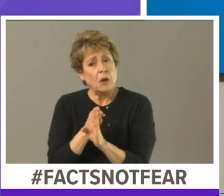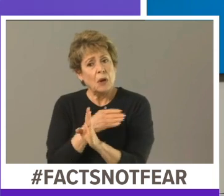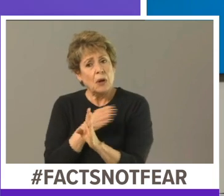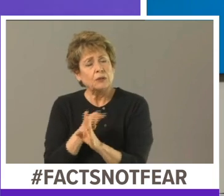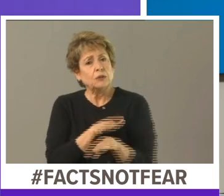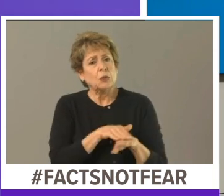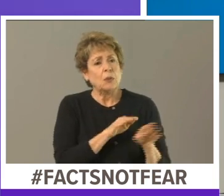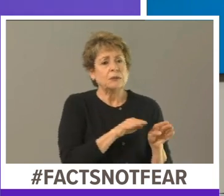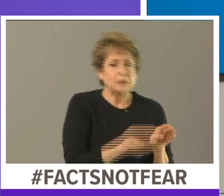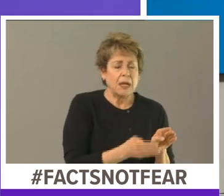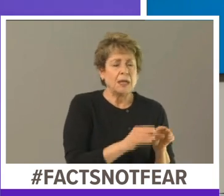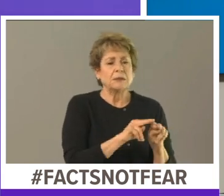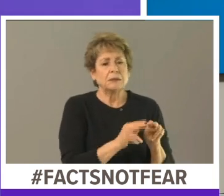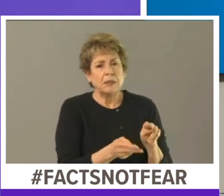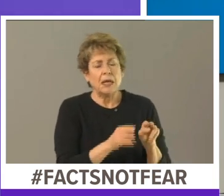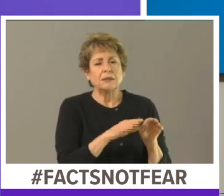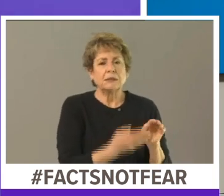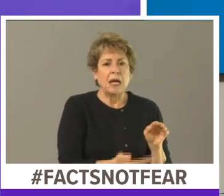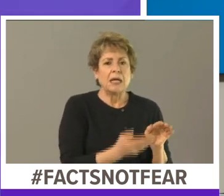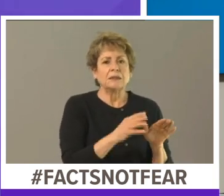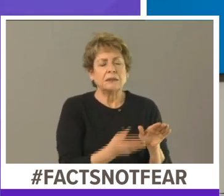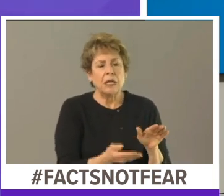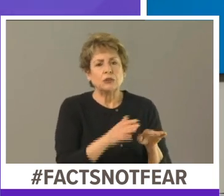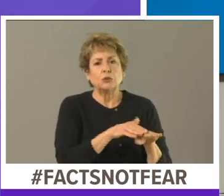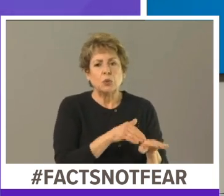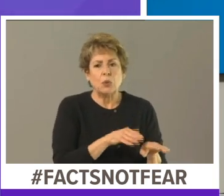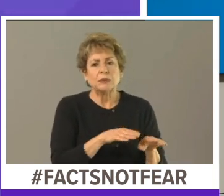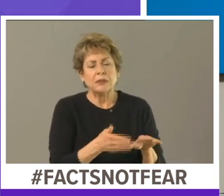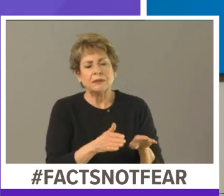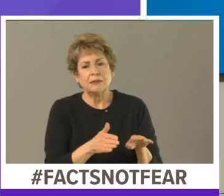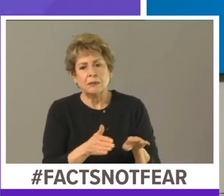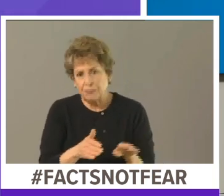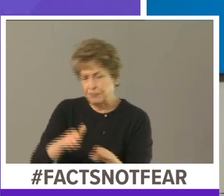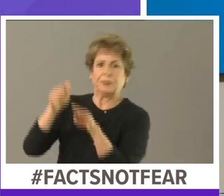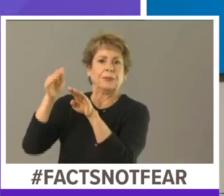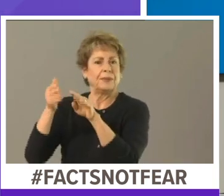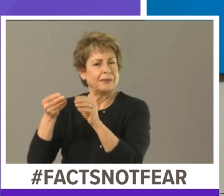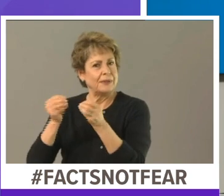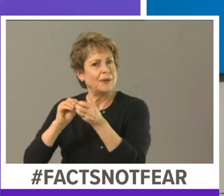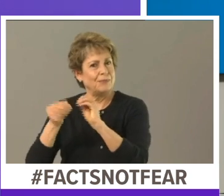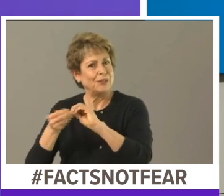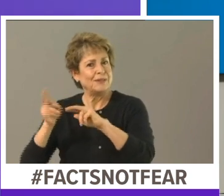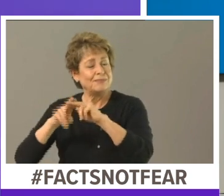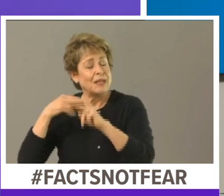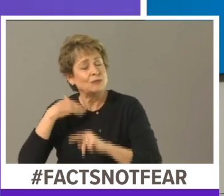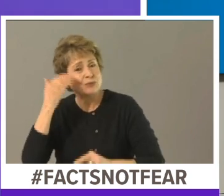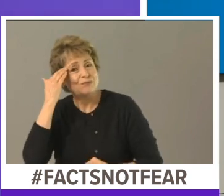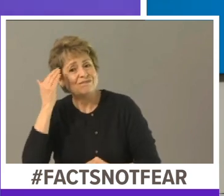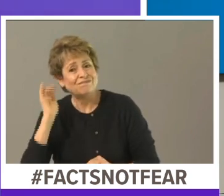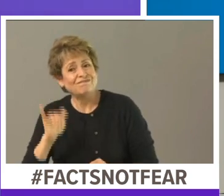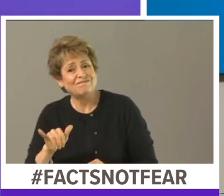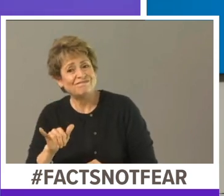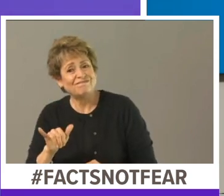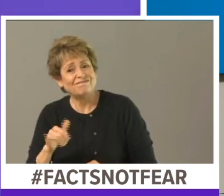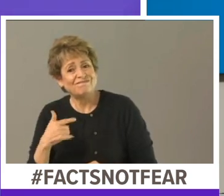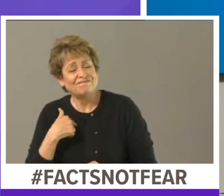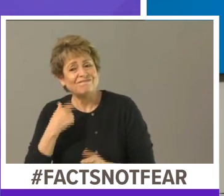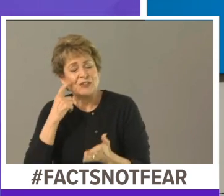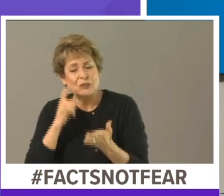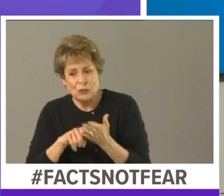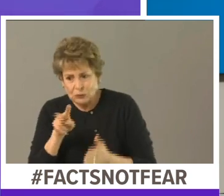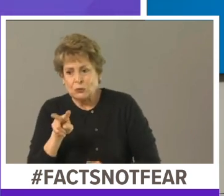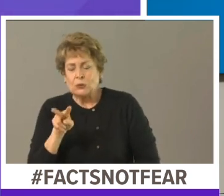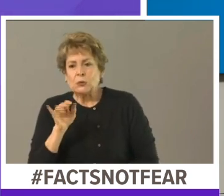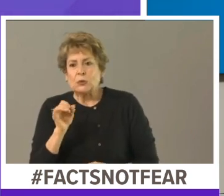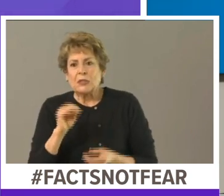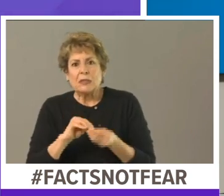count. We did have that spike in terms of June. We've made adjustments, and this